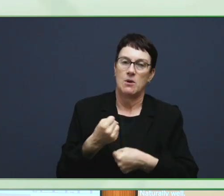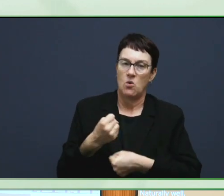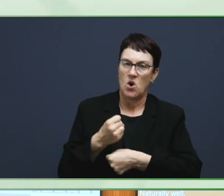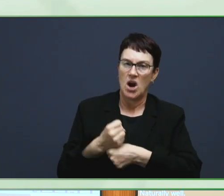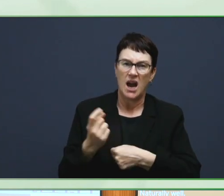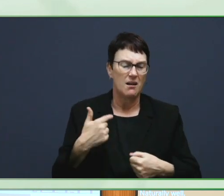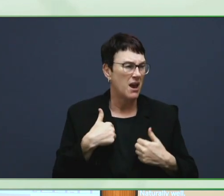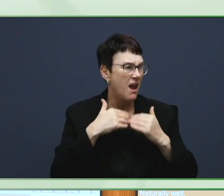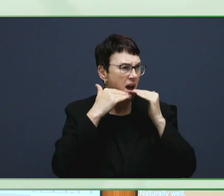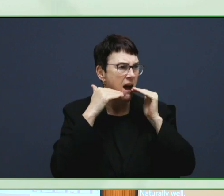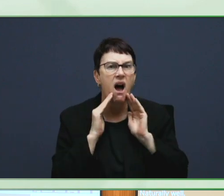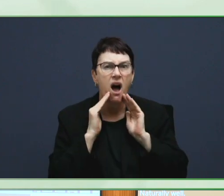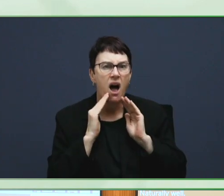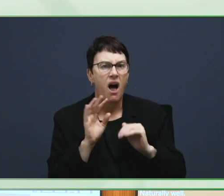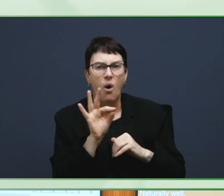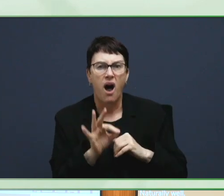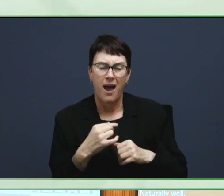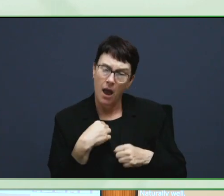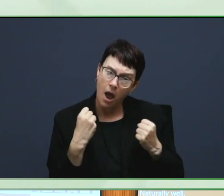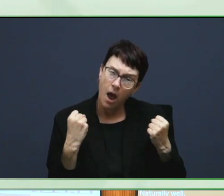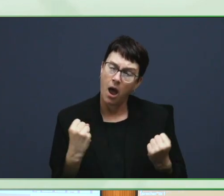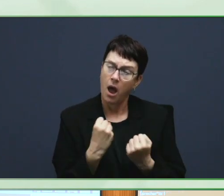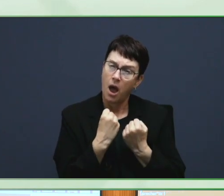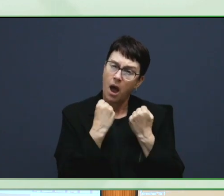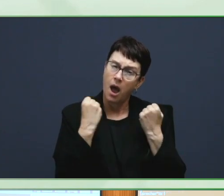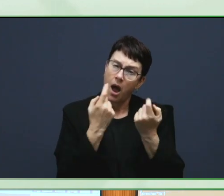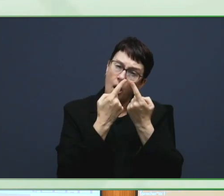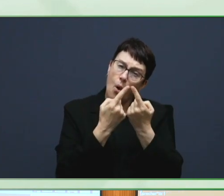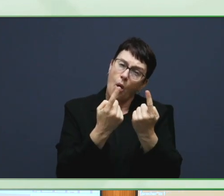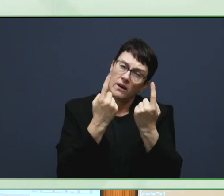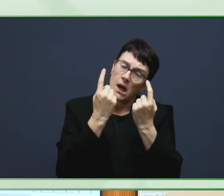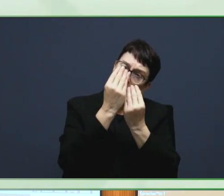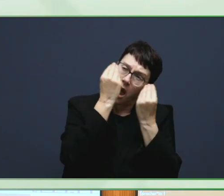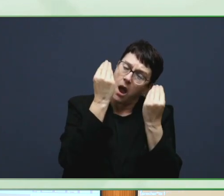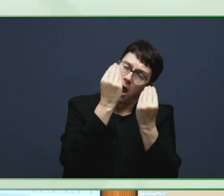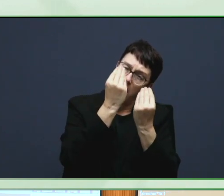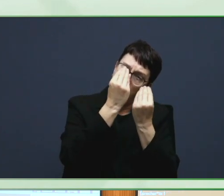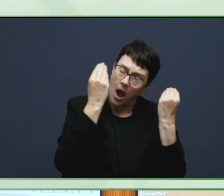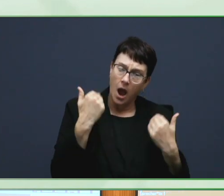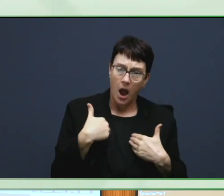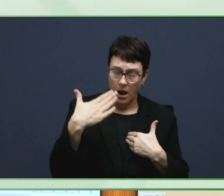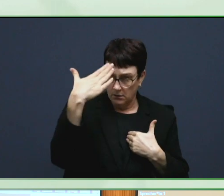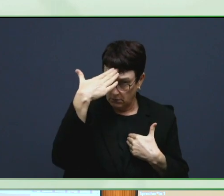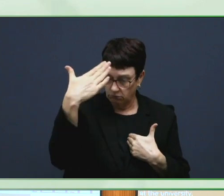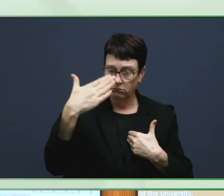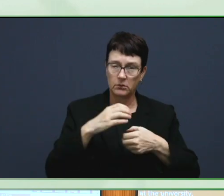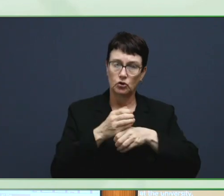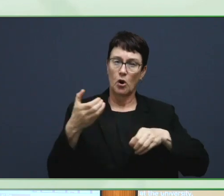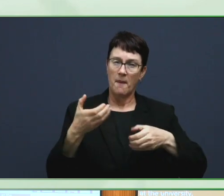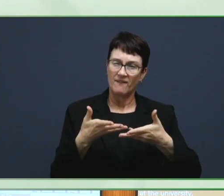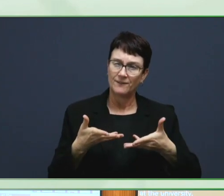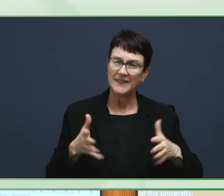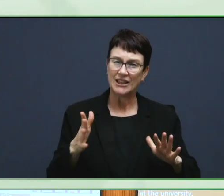great effort at the university with the transport,